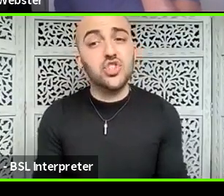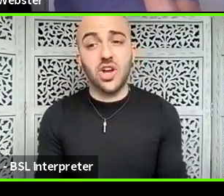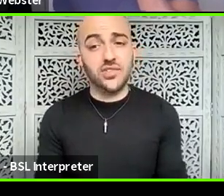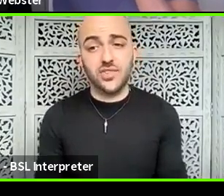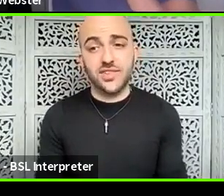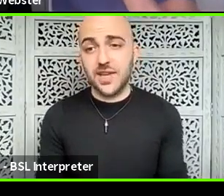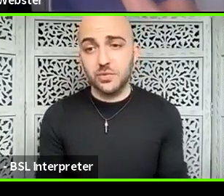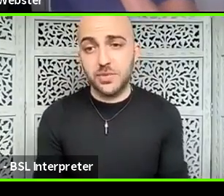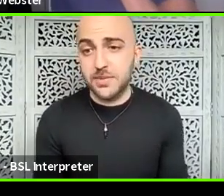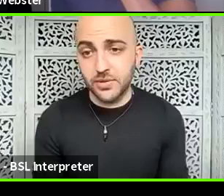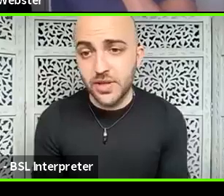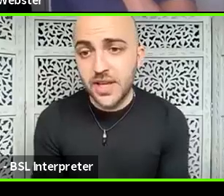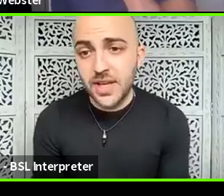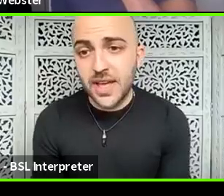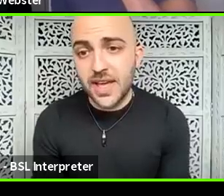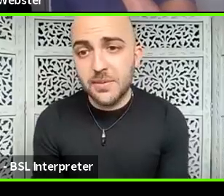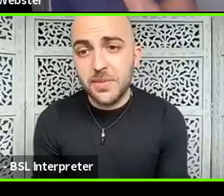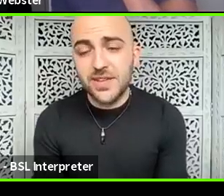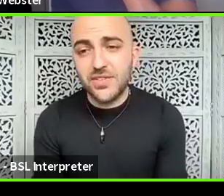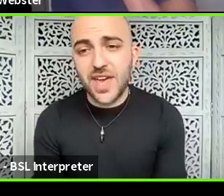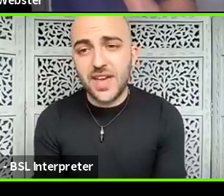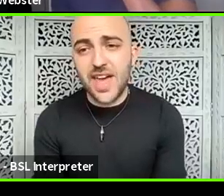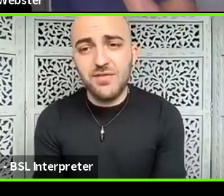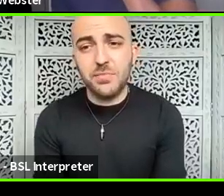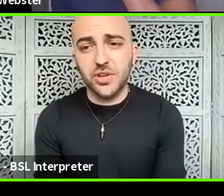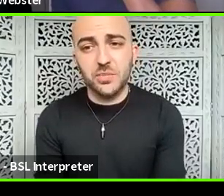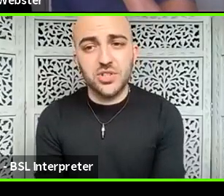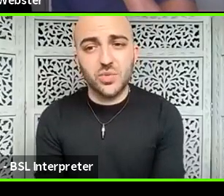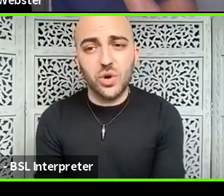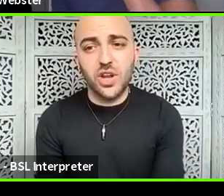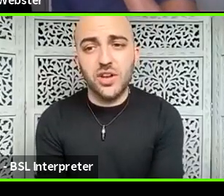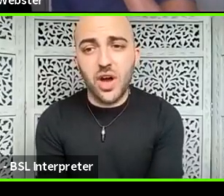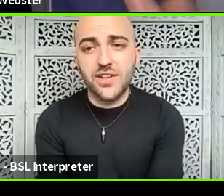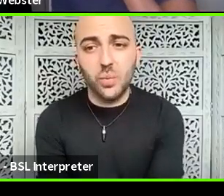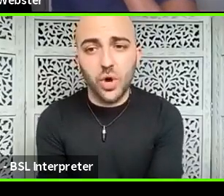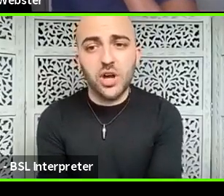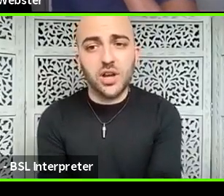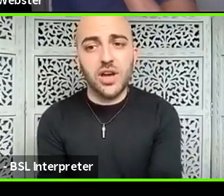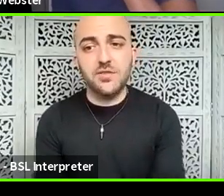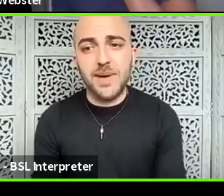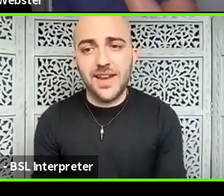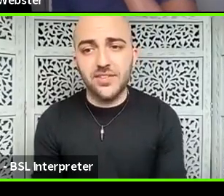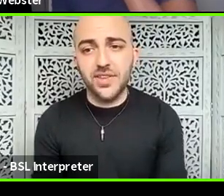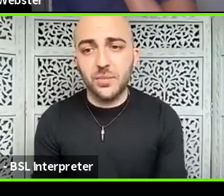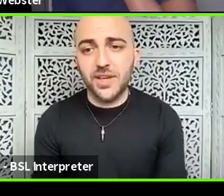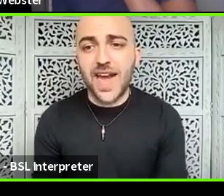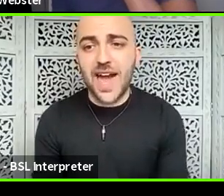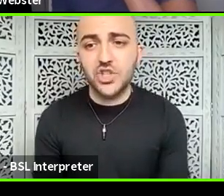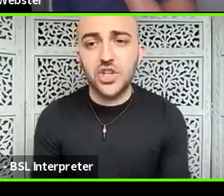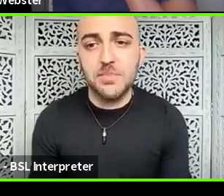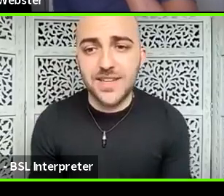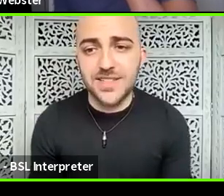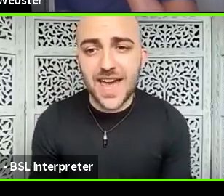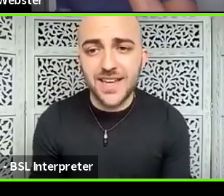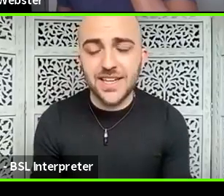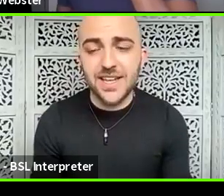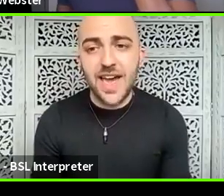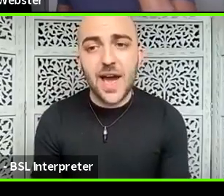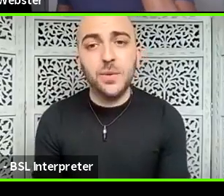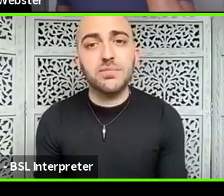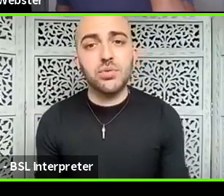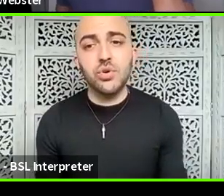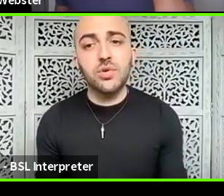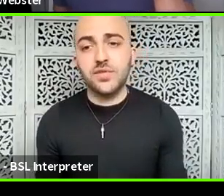And it's not just disabled people. It's everybody. We just want a nice work-life balance that we can actually